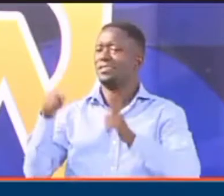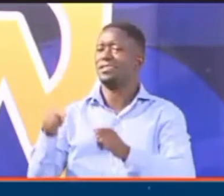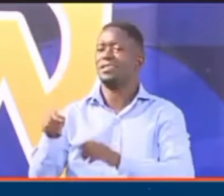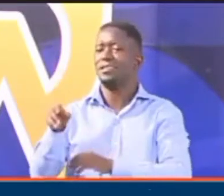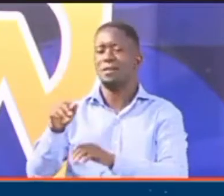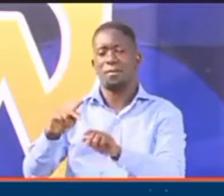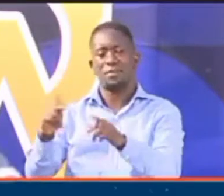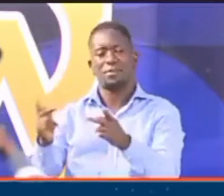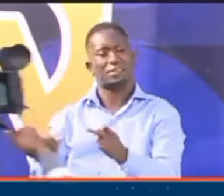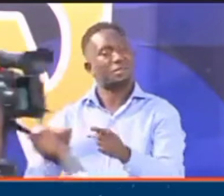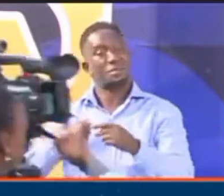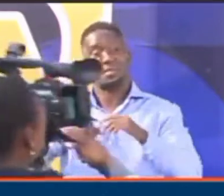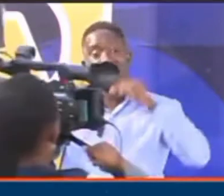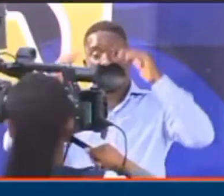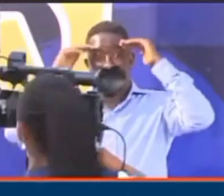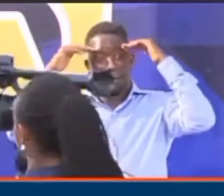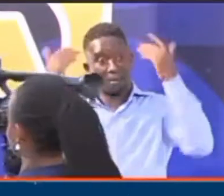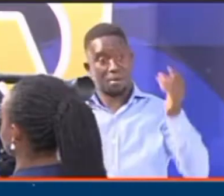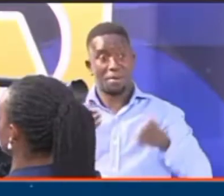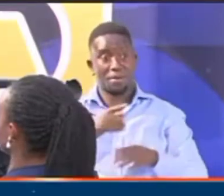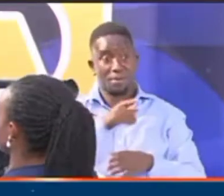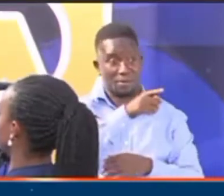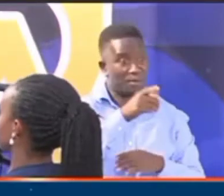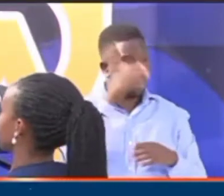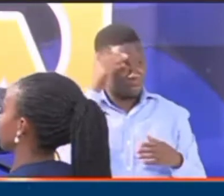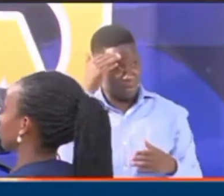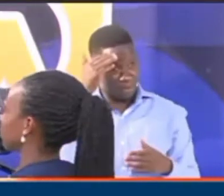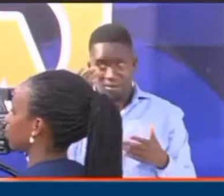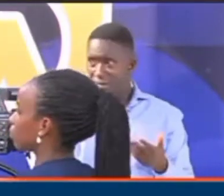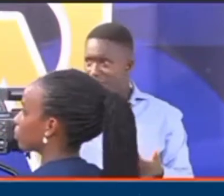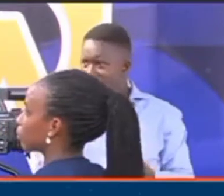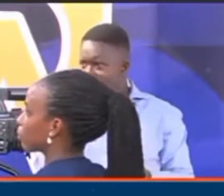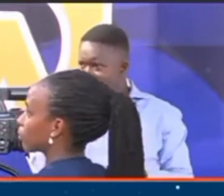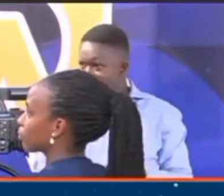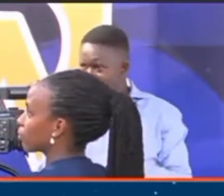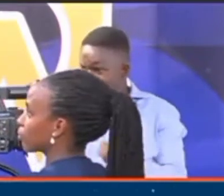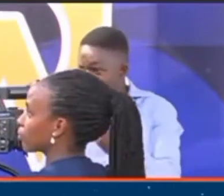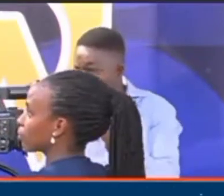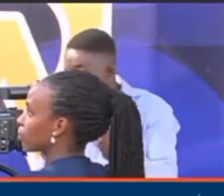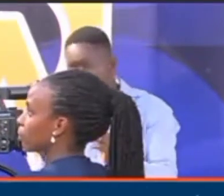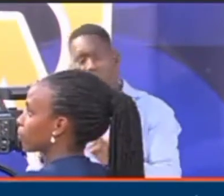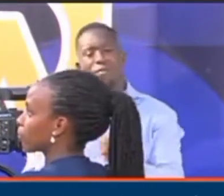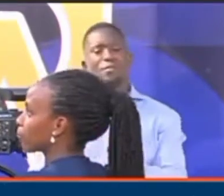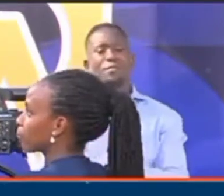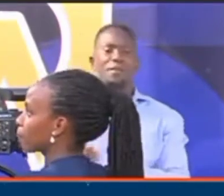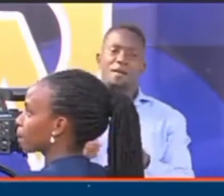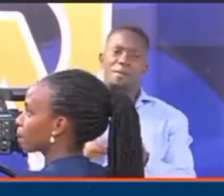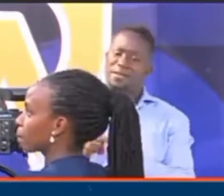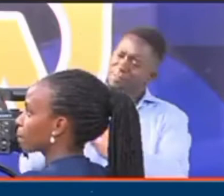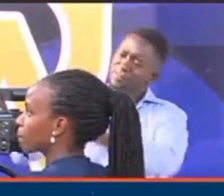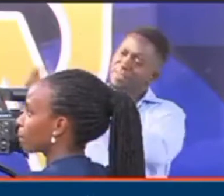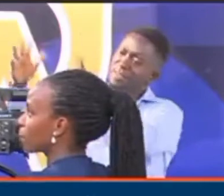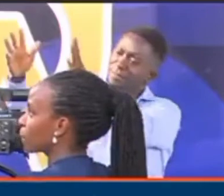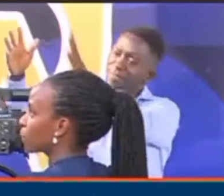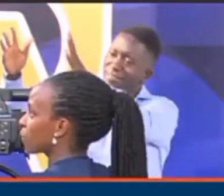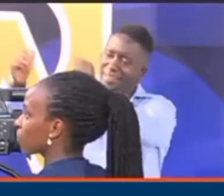I don't know. I mean, maybe you guys, maybe, is it easy? No. It's not easy. So clap for Hannah.